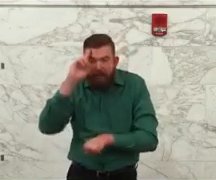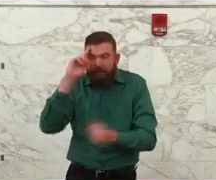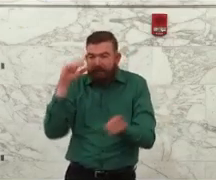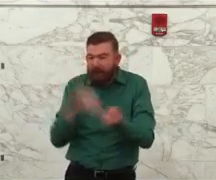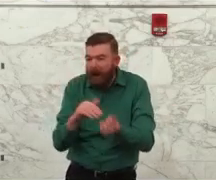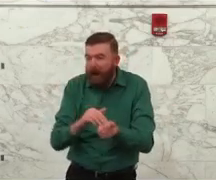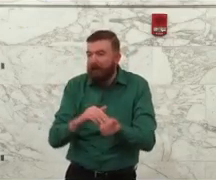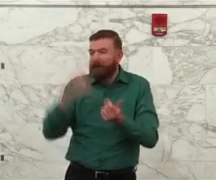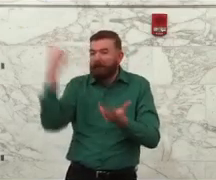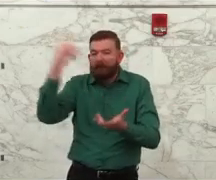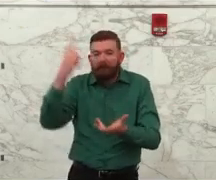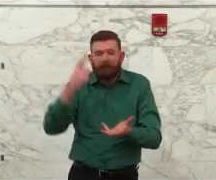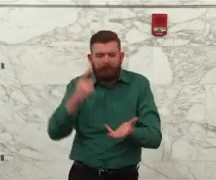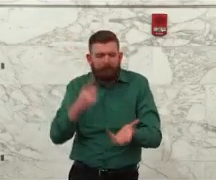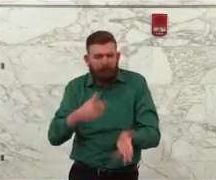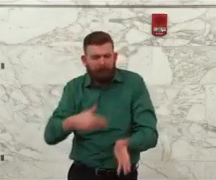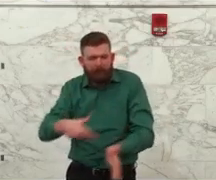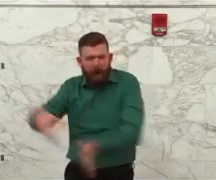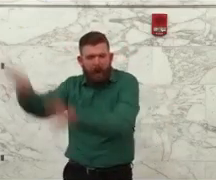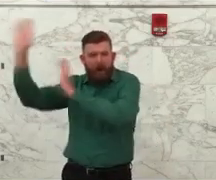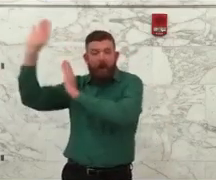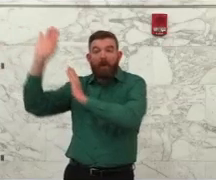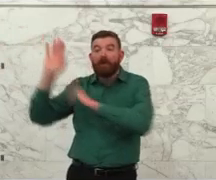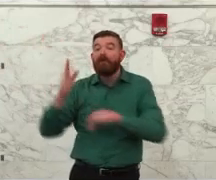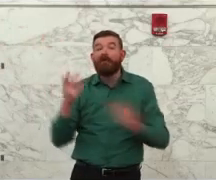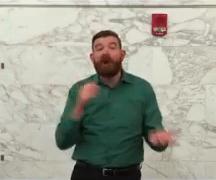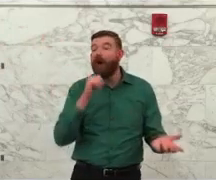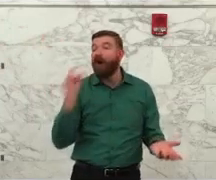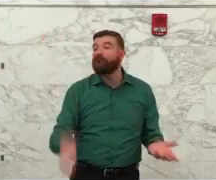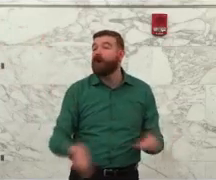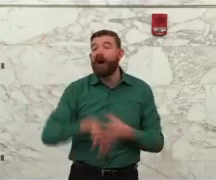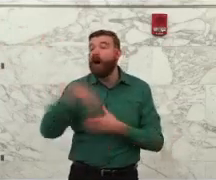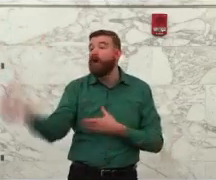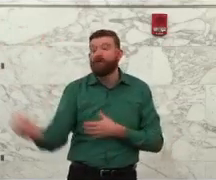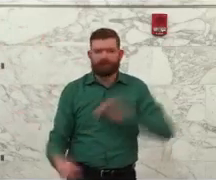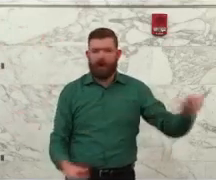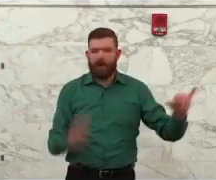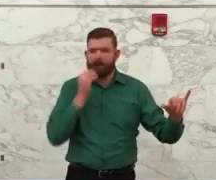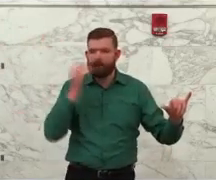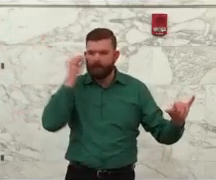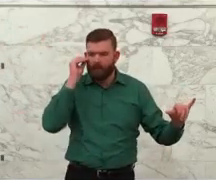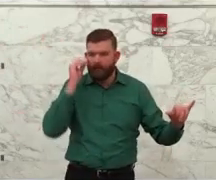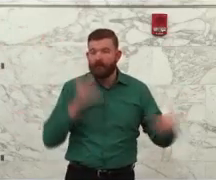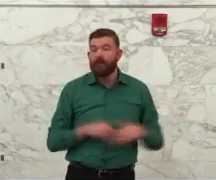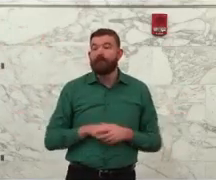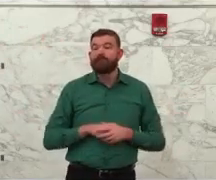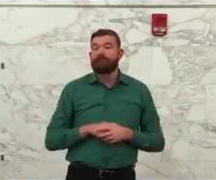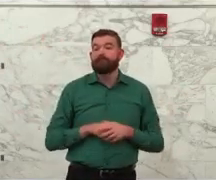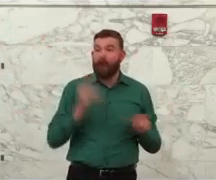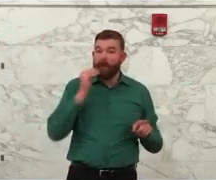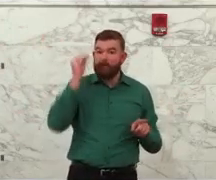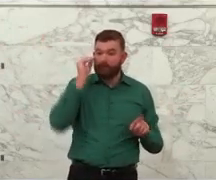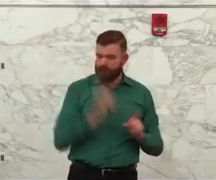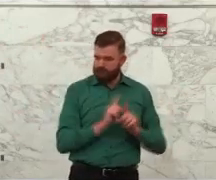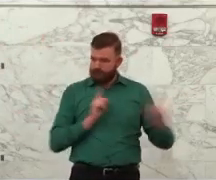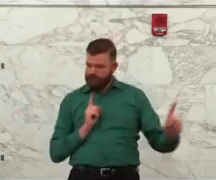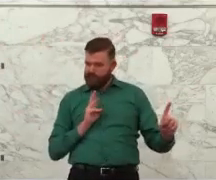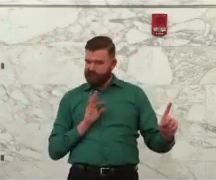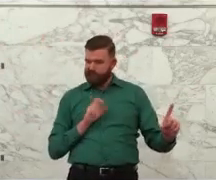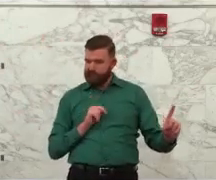need you. Otherwise, stay at home. Keep social distancing, not just at home, but even when you go to the grocery store or the